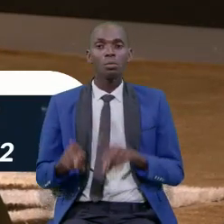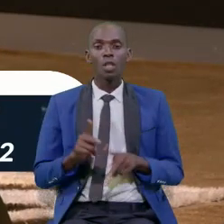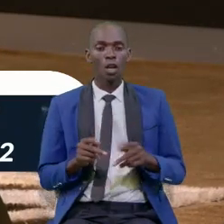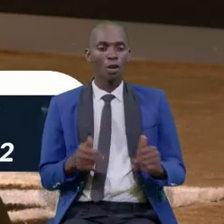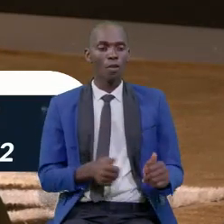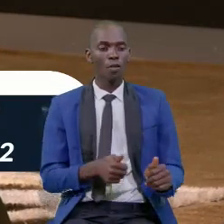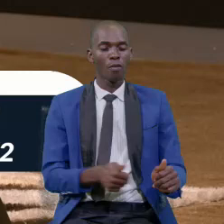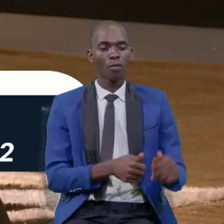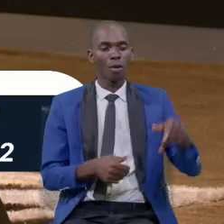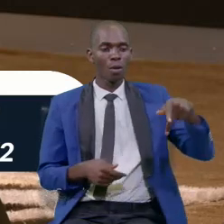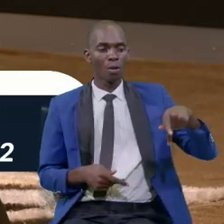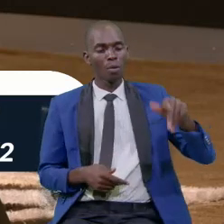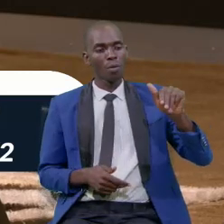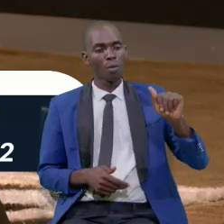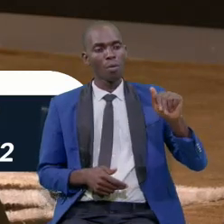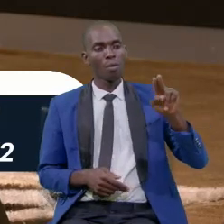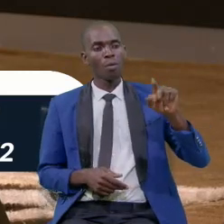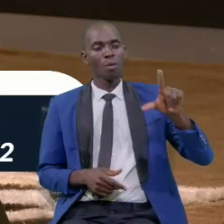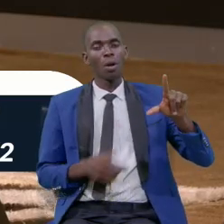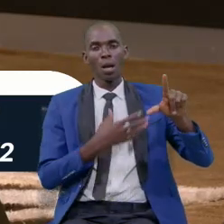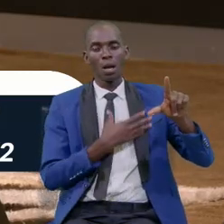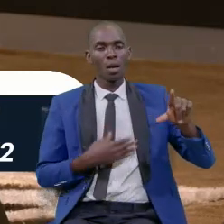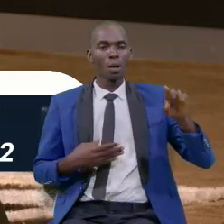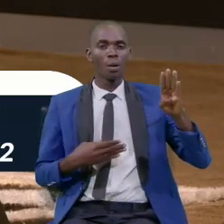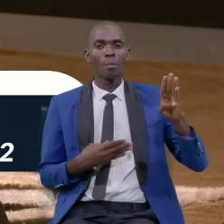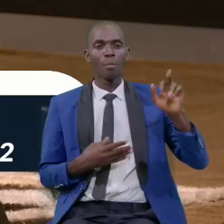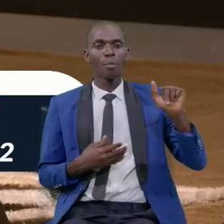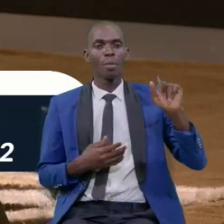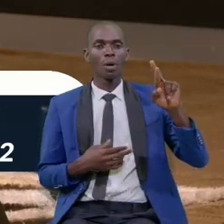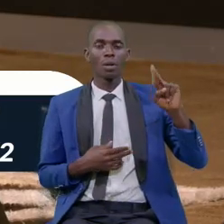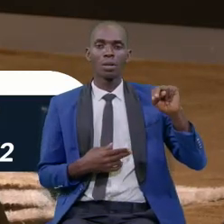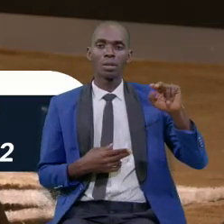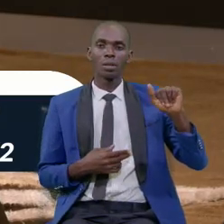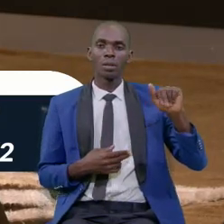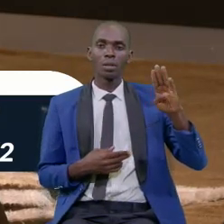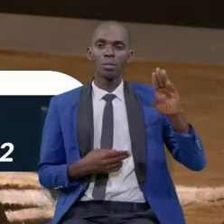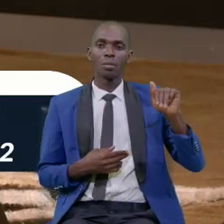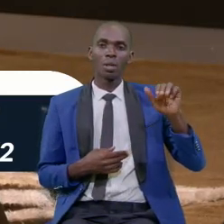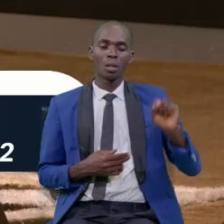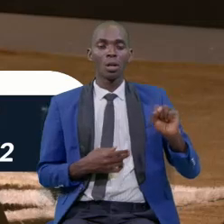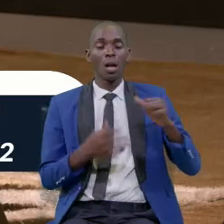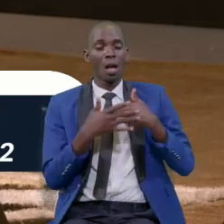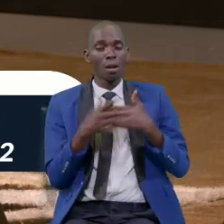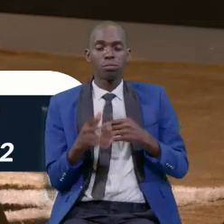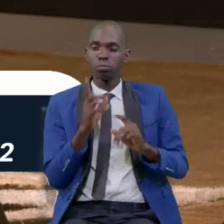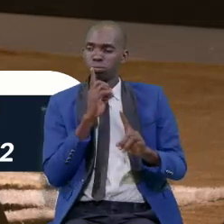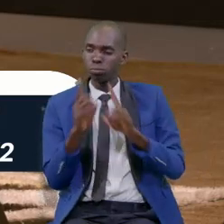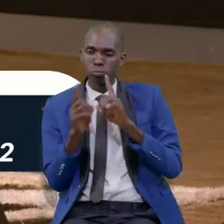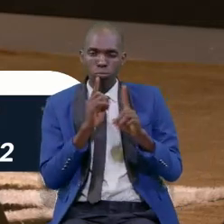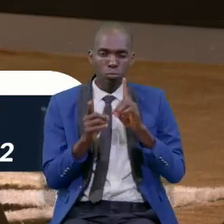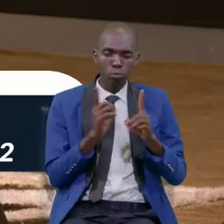followed Paul and Barnabas, who, speaking to them,